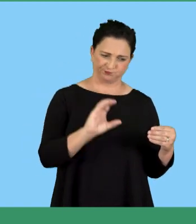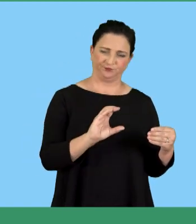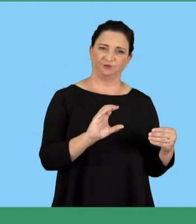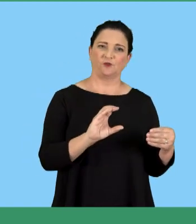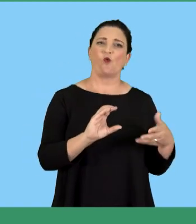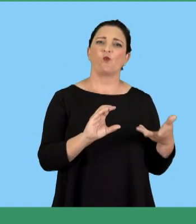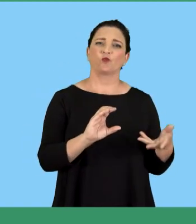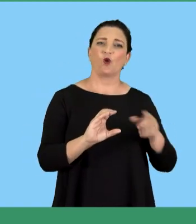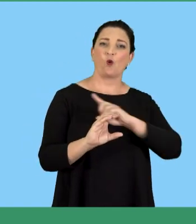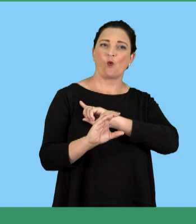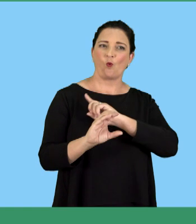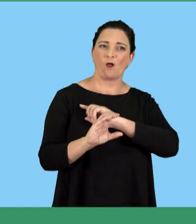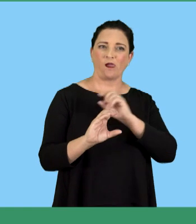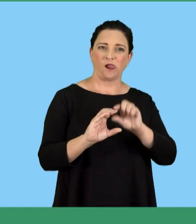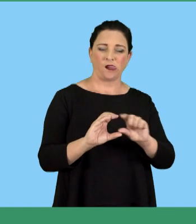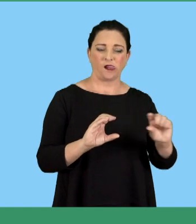job